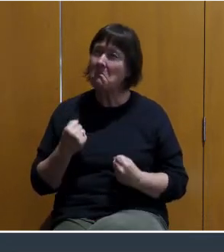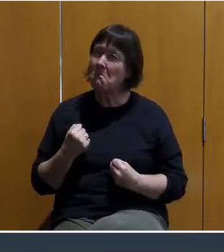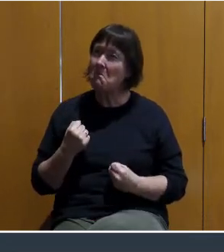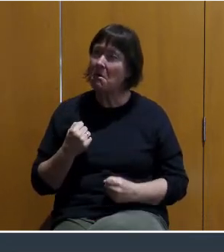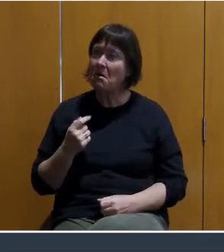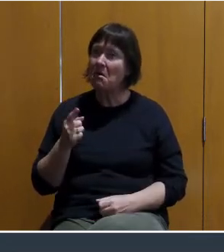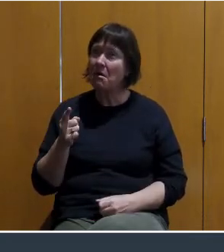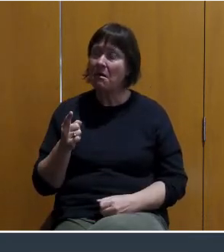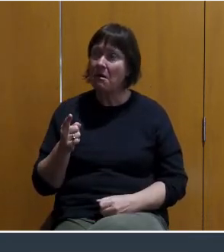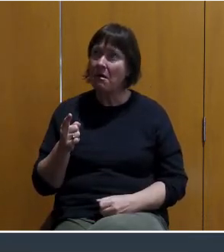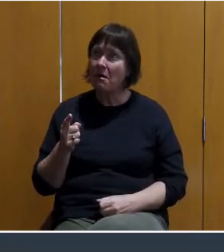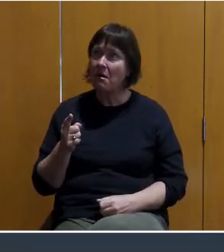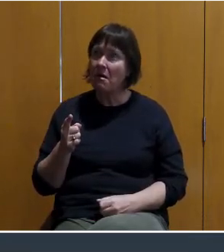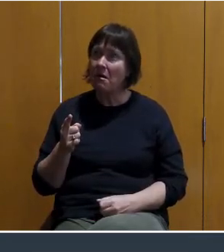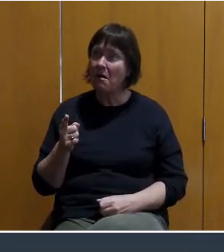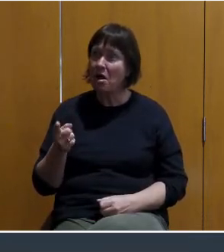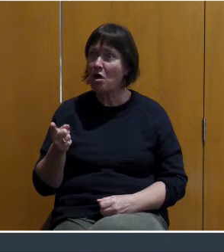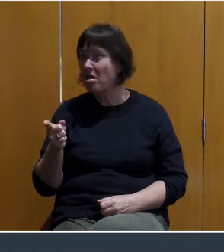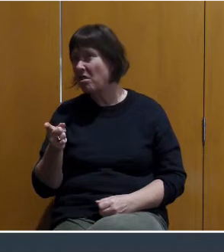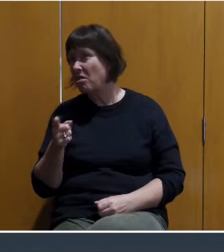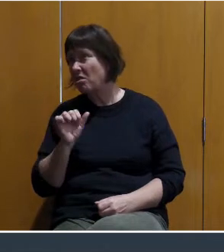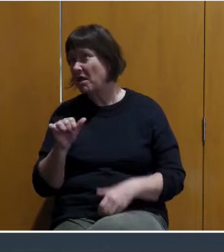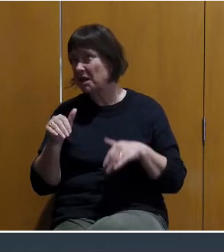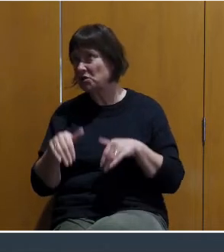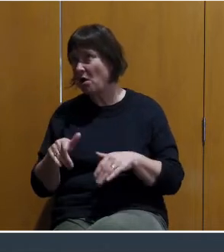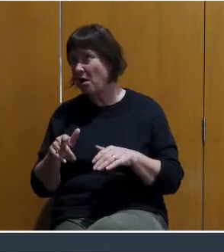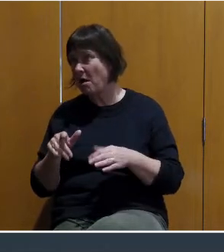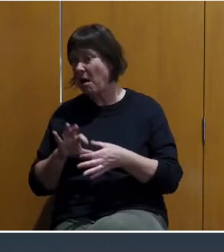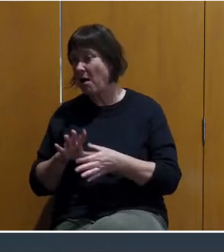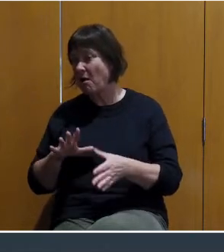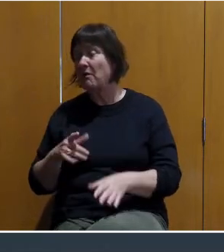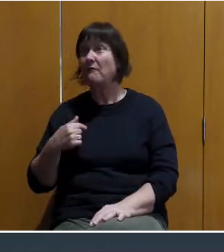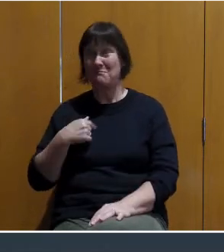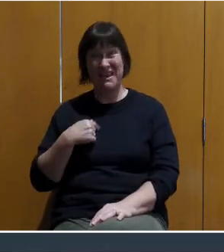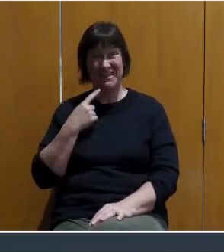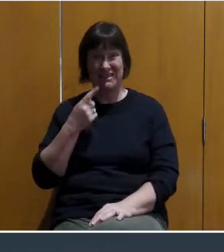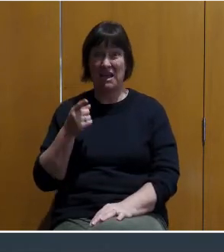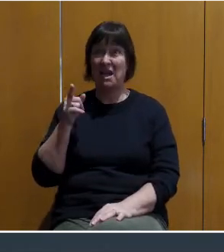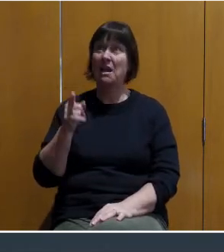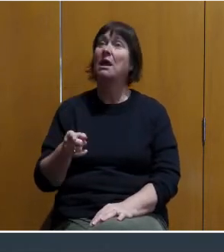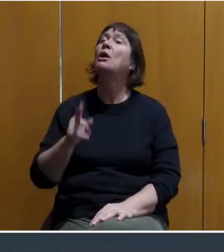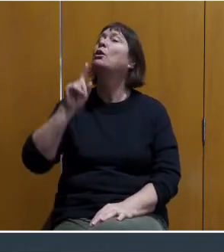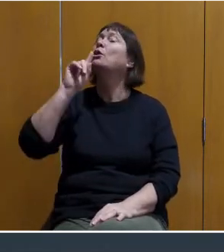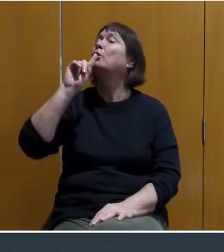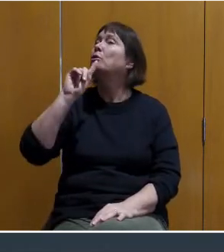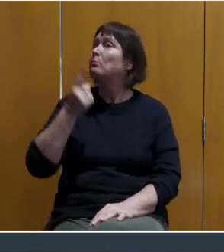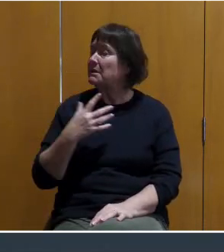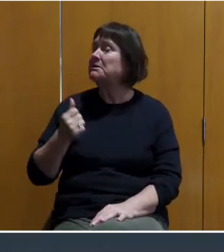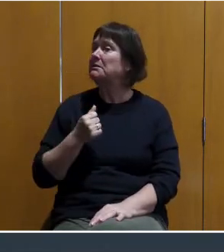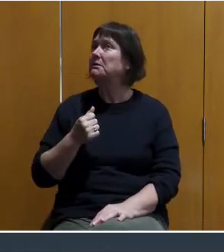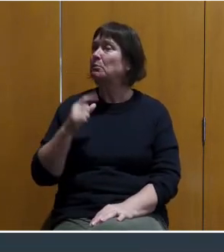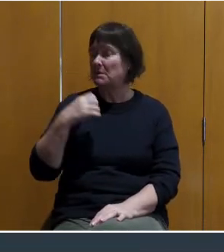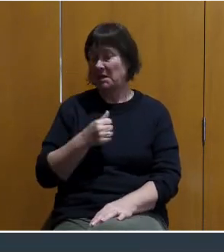and their dog's off the lead to say to them, please, you can only, at this stage, you can only have your dog on the